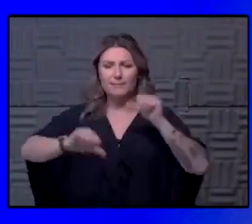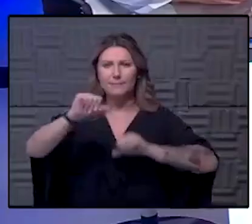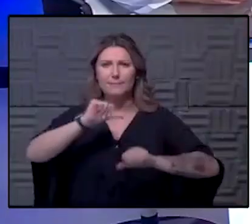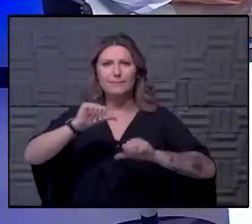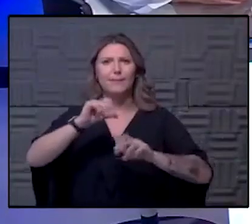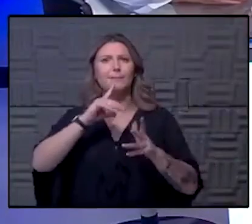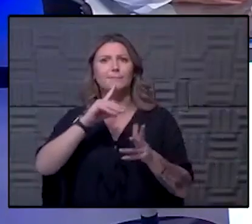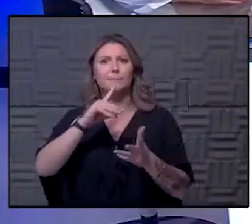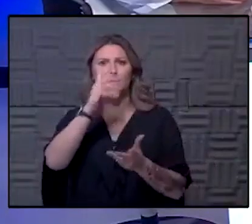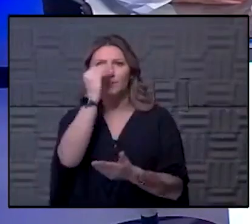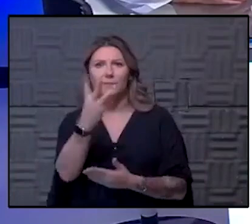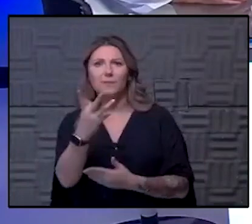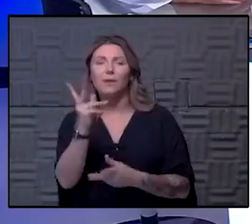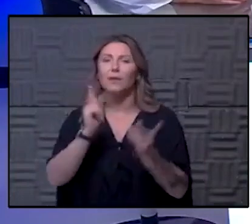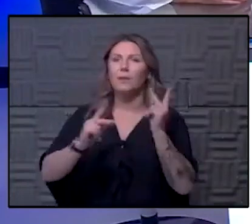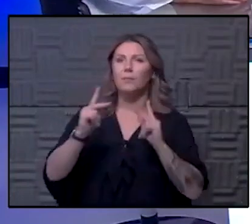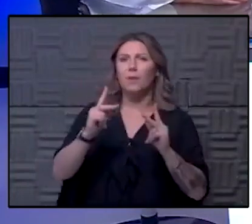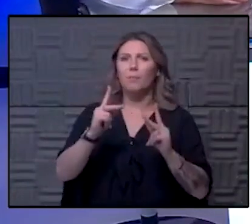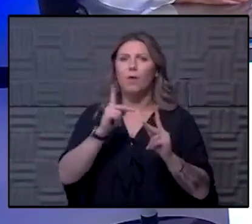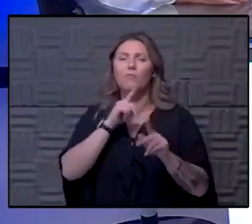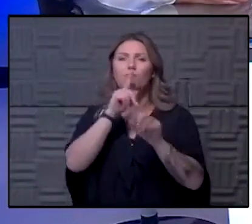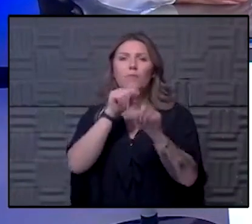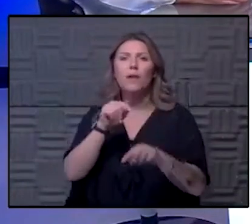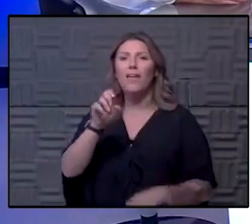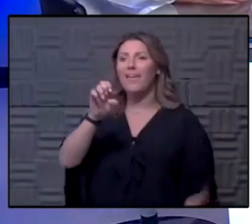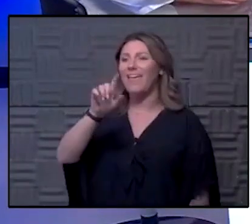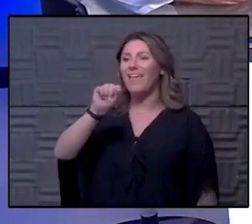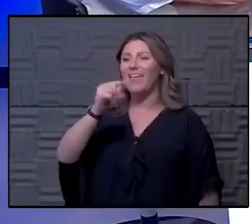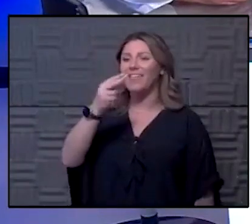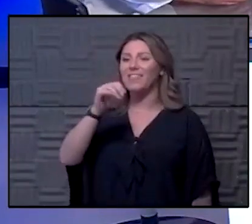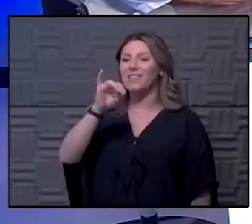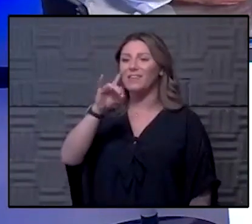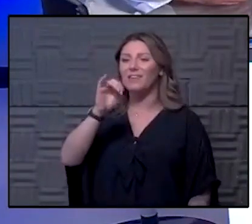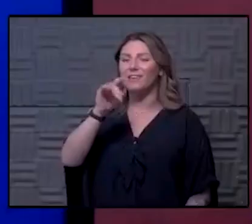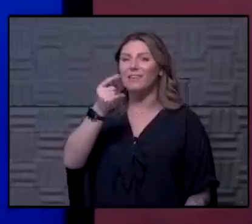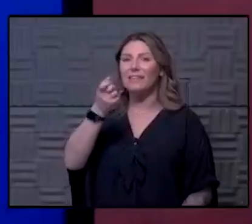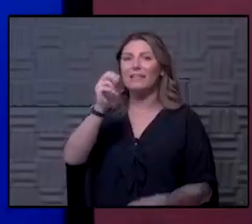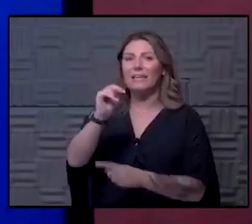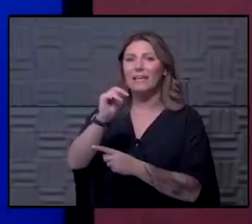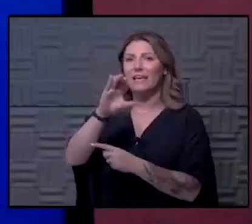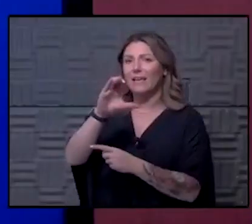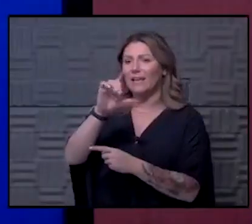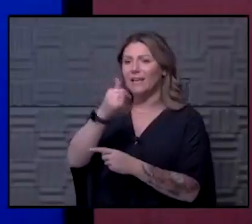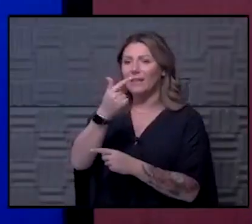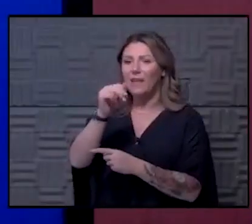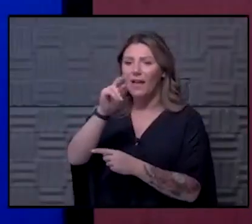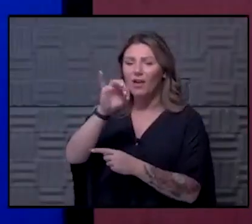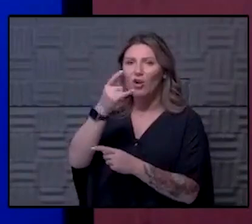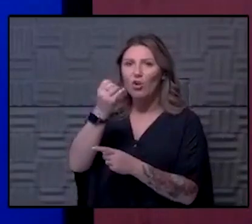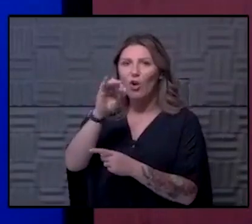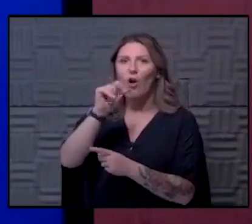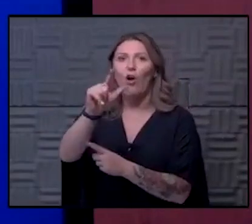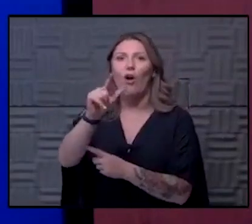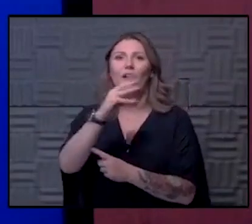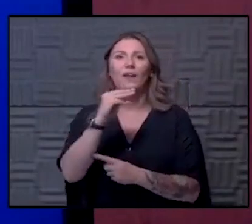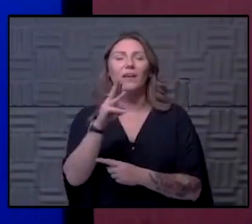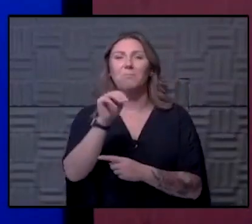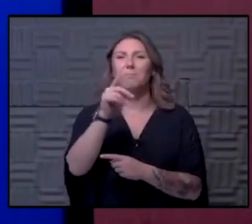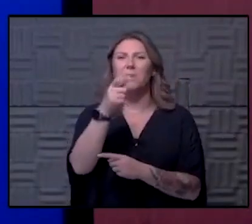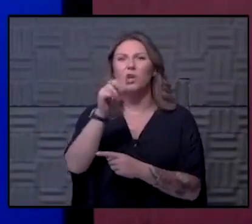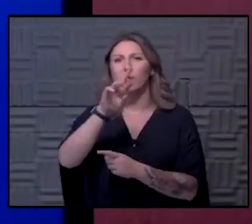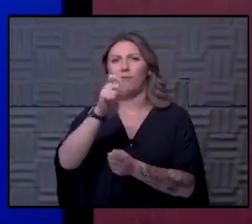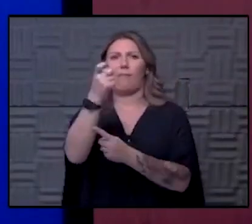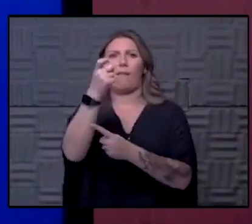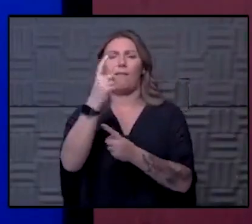in them. Some people have reacted to ethylene glycol or not to gosh darn it, what am I trying to think of? Miralax active ingredient. Yeah, the